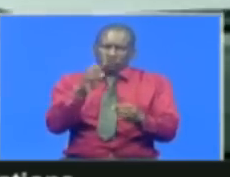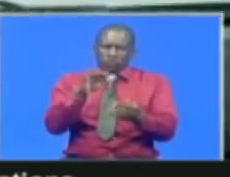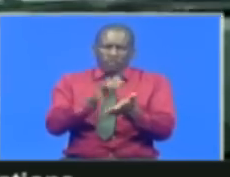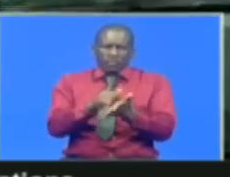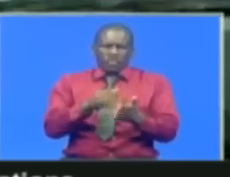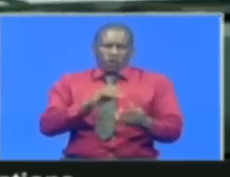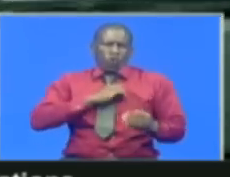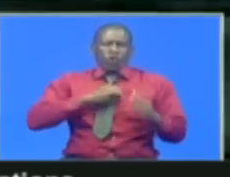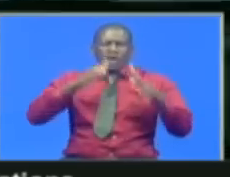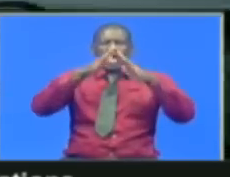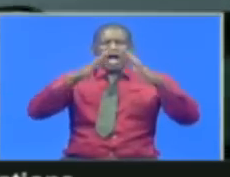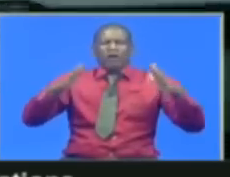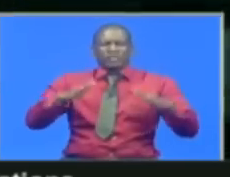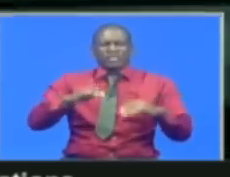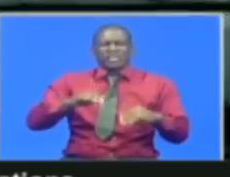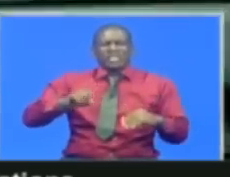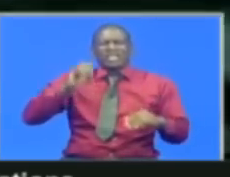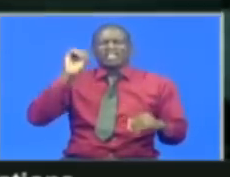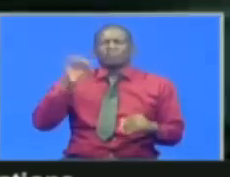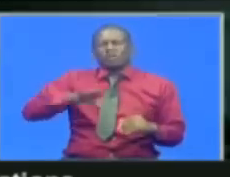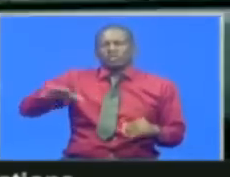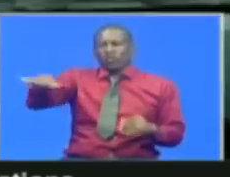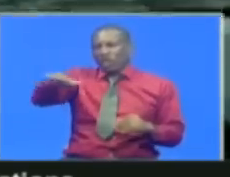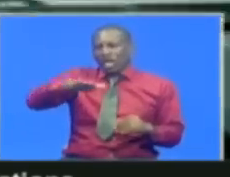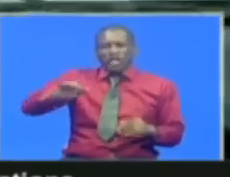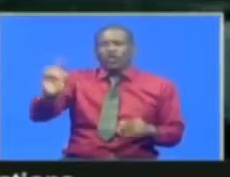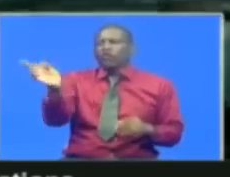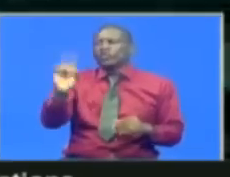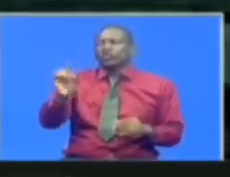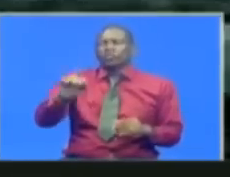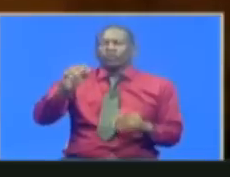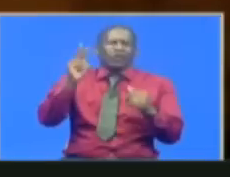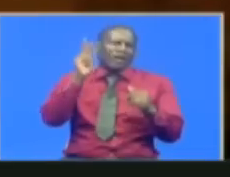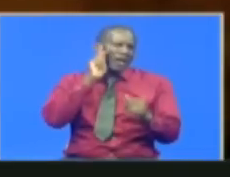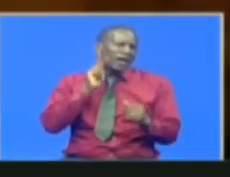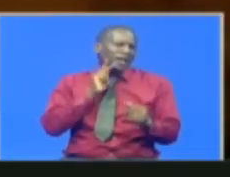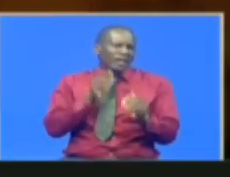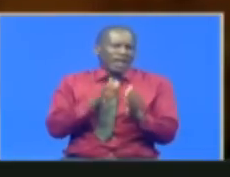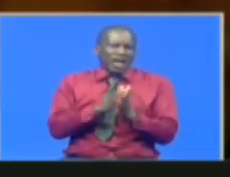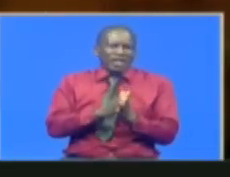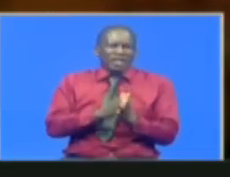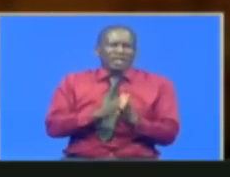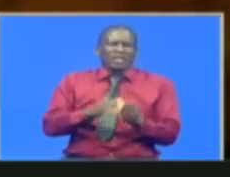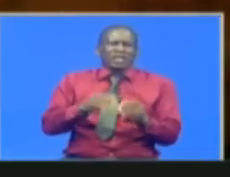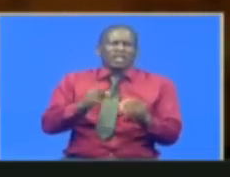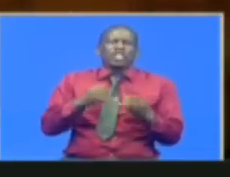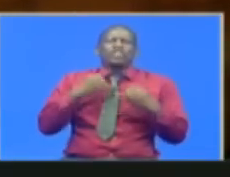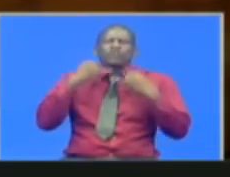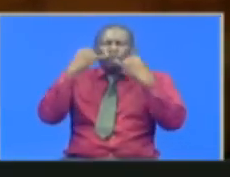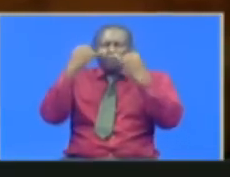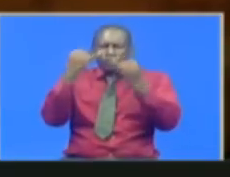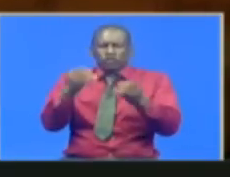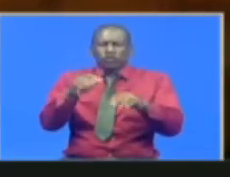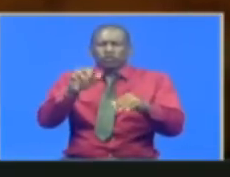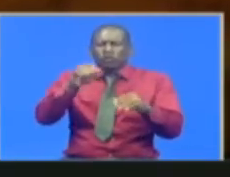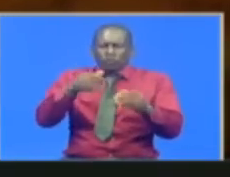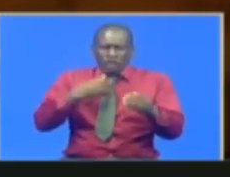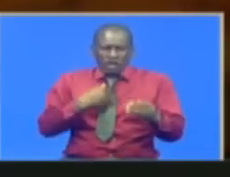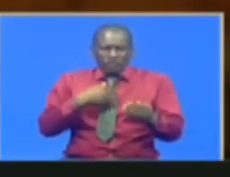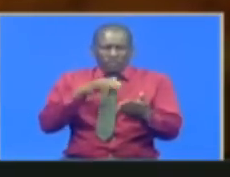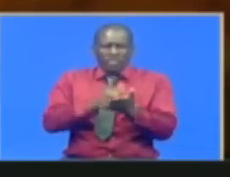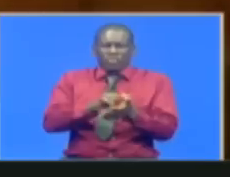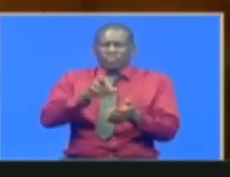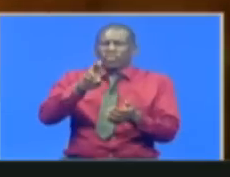in Nairobi's posh estates of Karen and Kileleshwa. A source informed NTV that